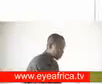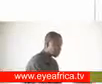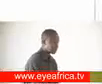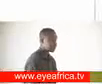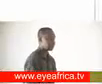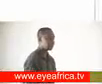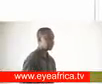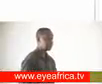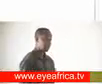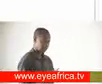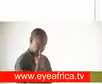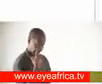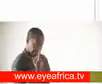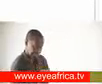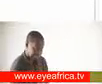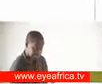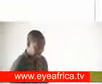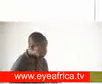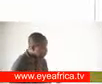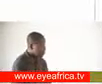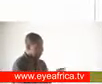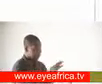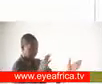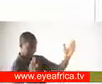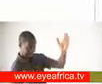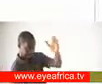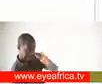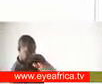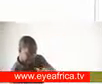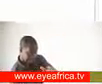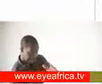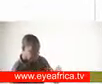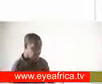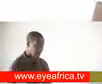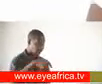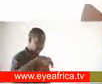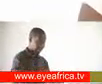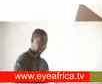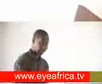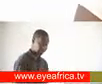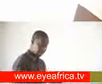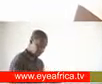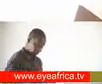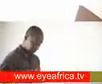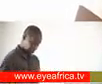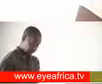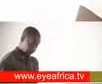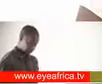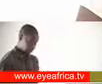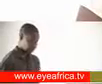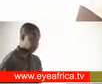This time around you can see, since it is slanted or indented, the banjul has moved its position.